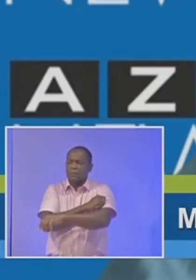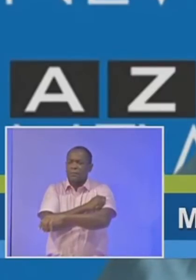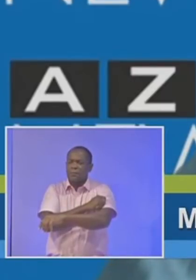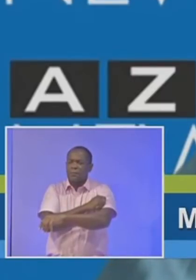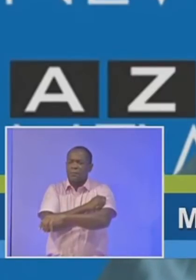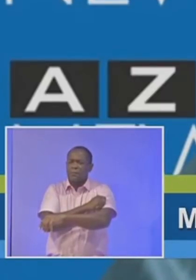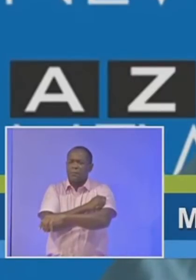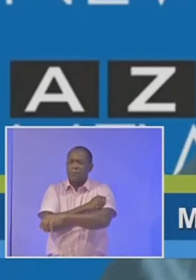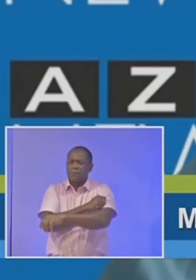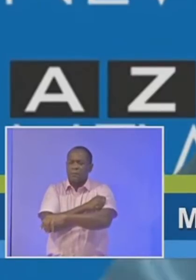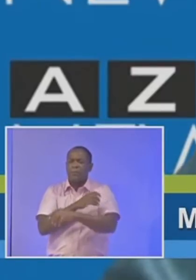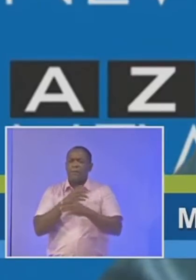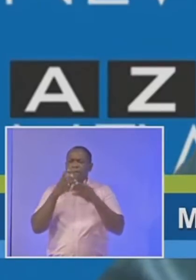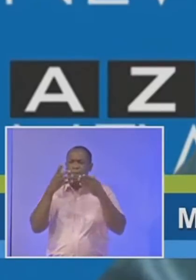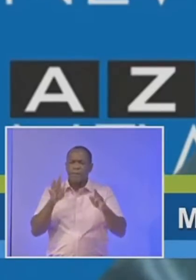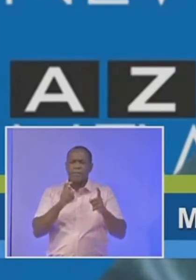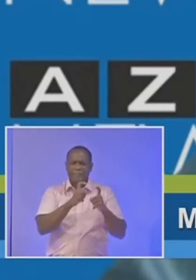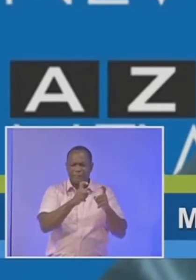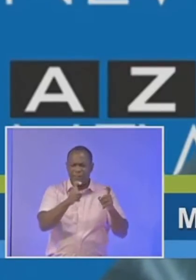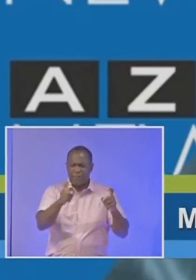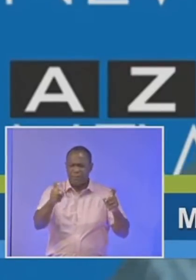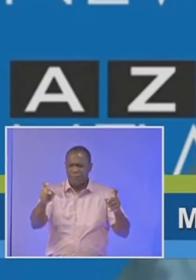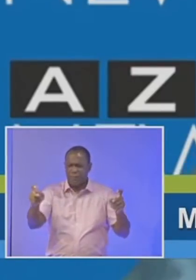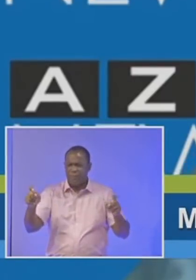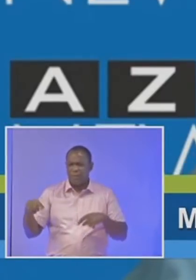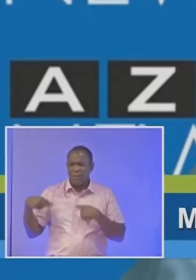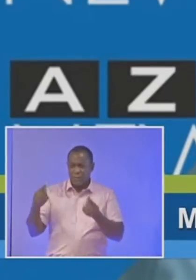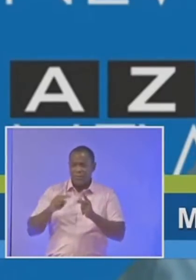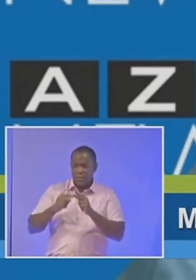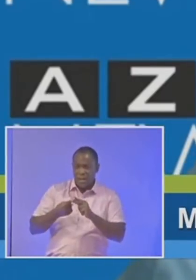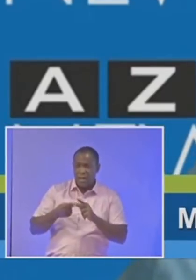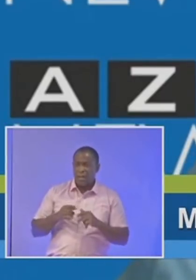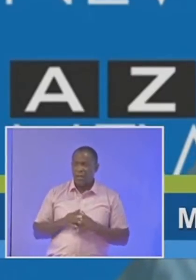have been administered since the start? Thank you.